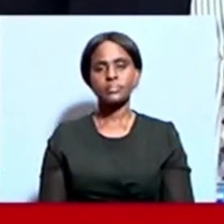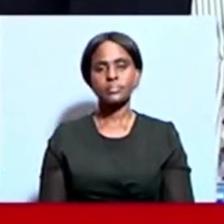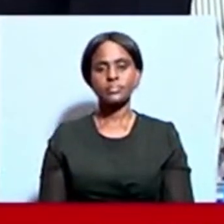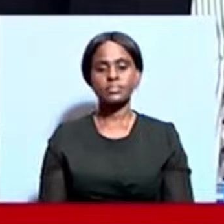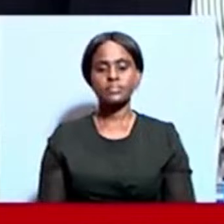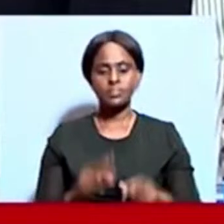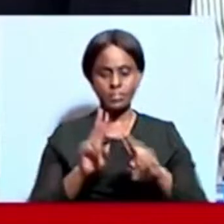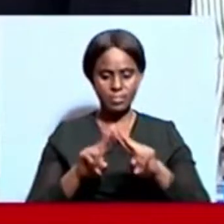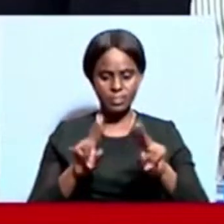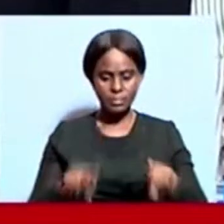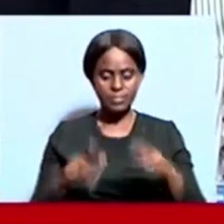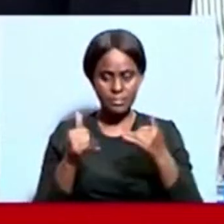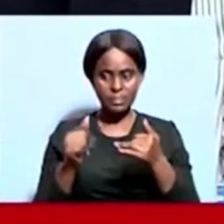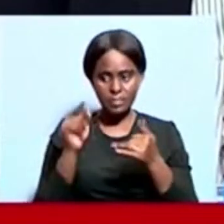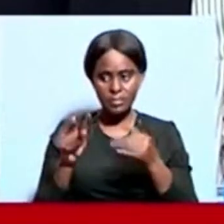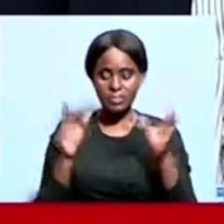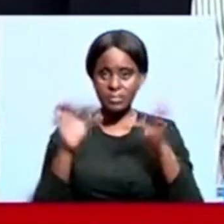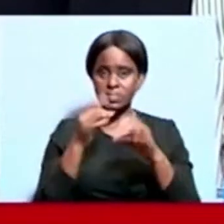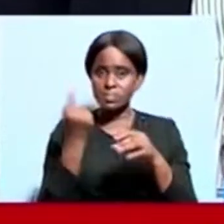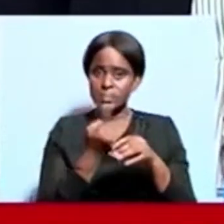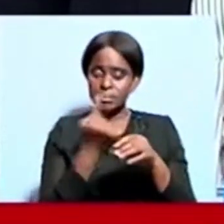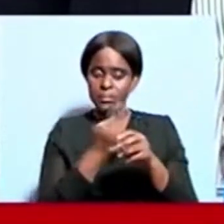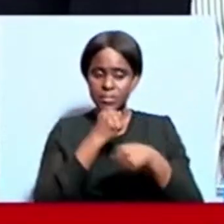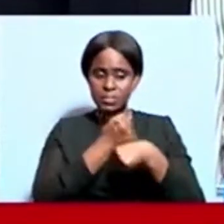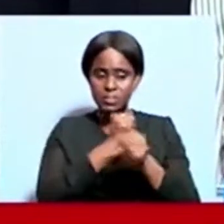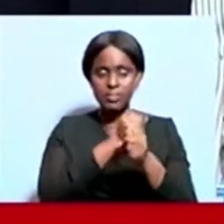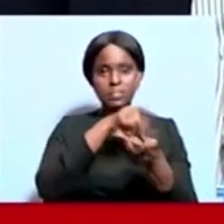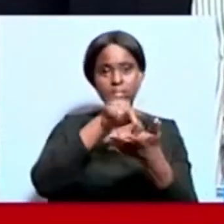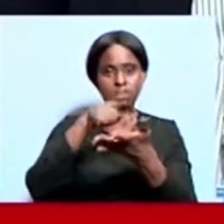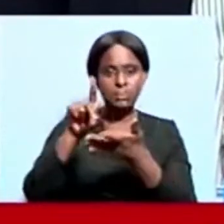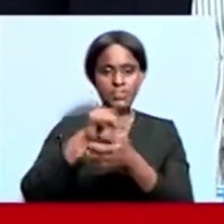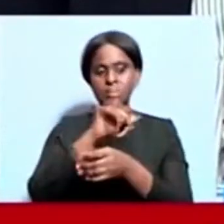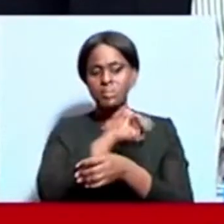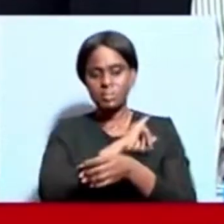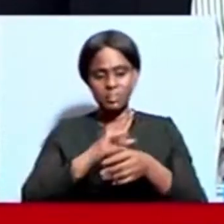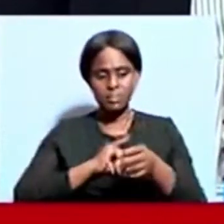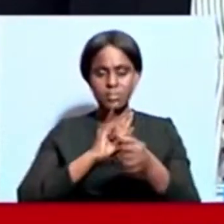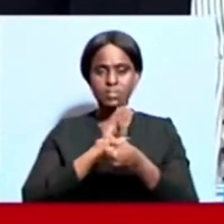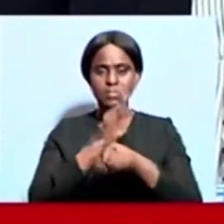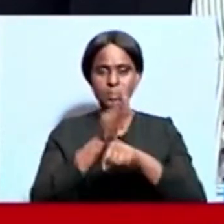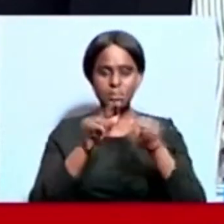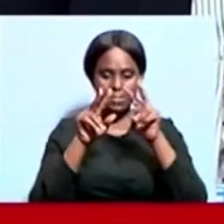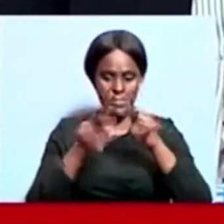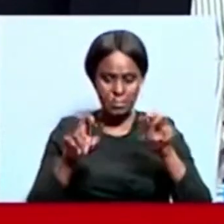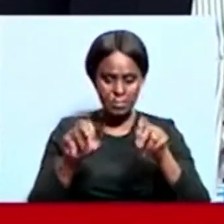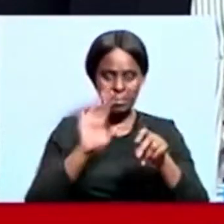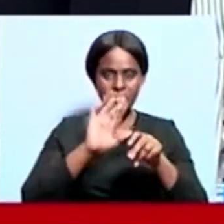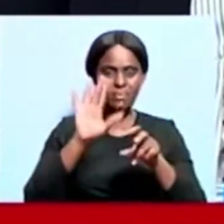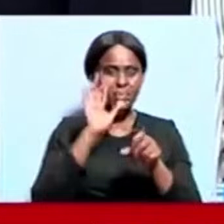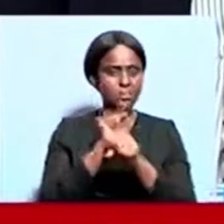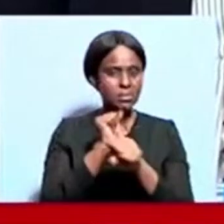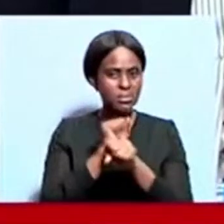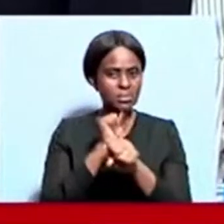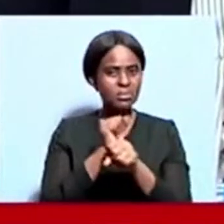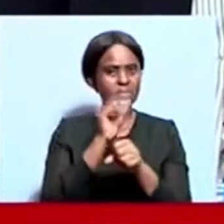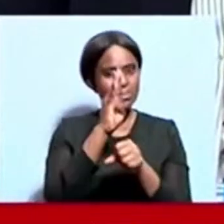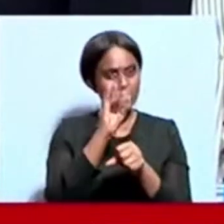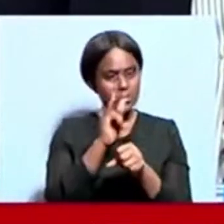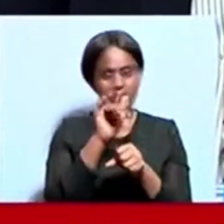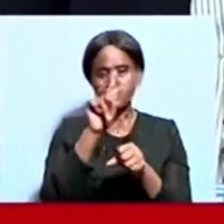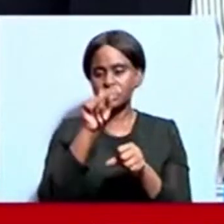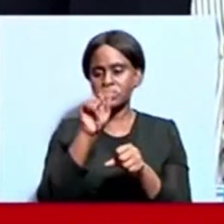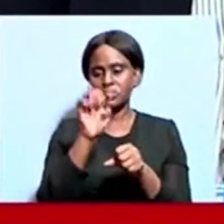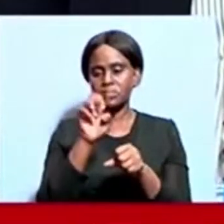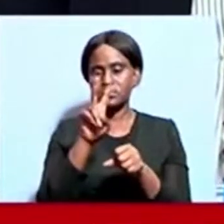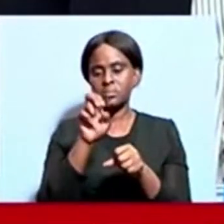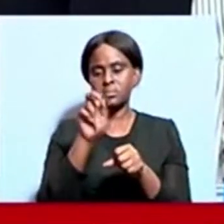Chair, as it is, the Council is only making payments to institutions upon verification of their accreditation by TVETA, making